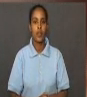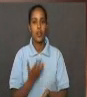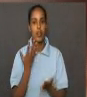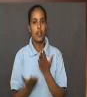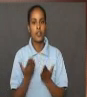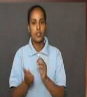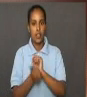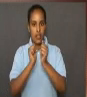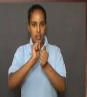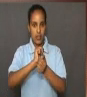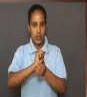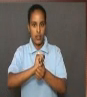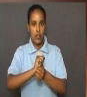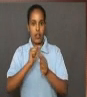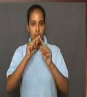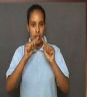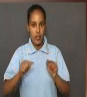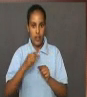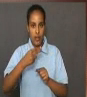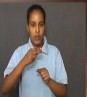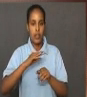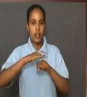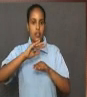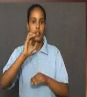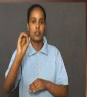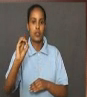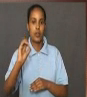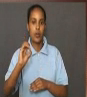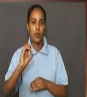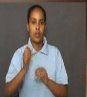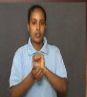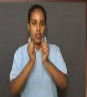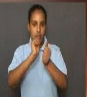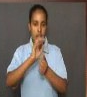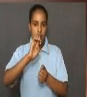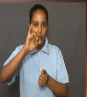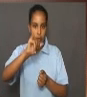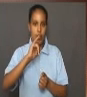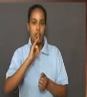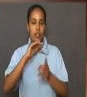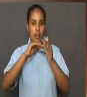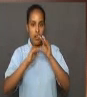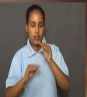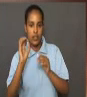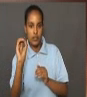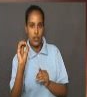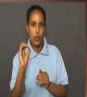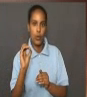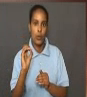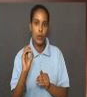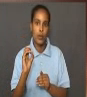If the change in enthalpy is greater than 0 and the change in entropy is less than